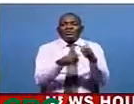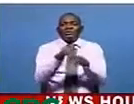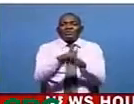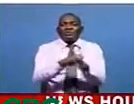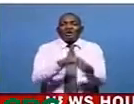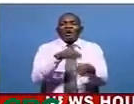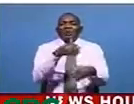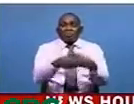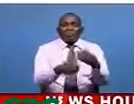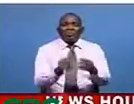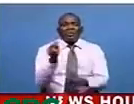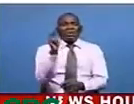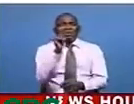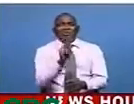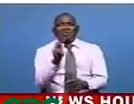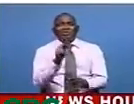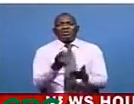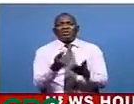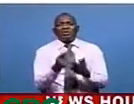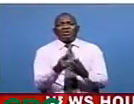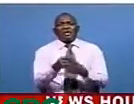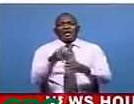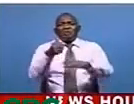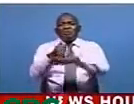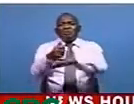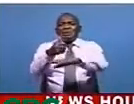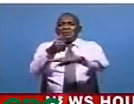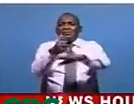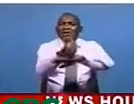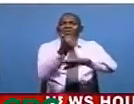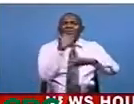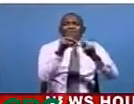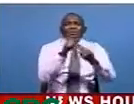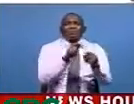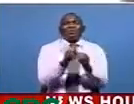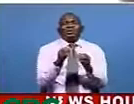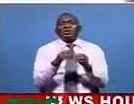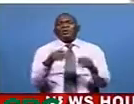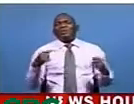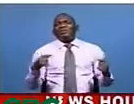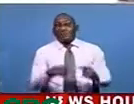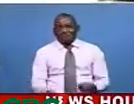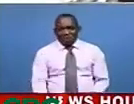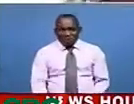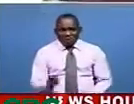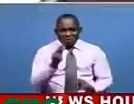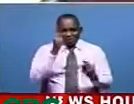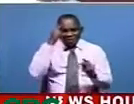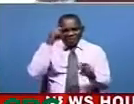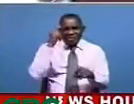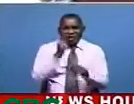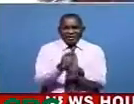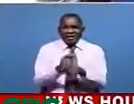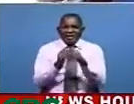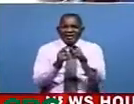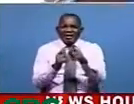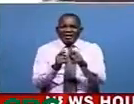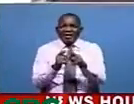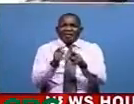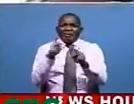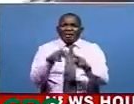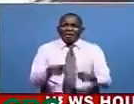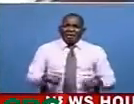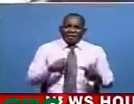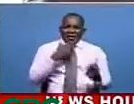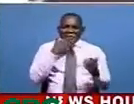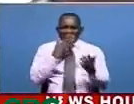out there that people are posing for these young ones is what's painful. They make it look so Charlie, it's going well, it's